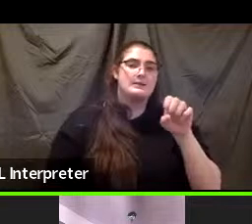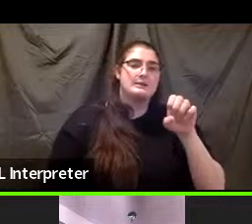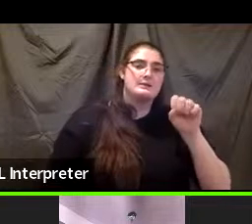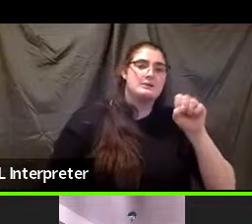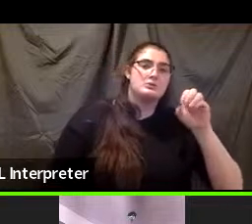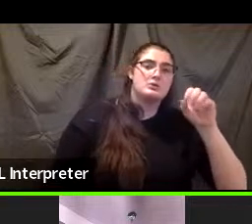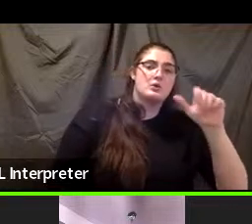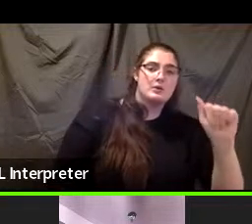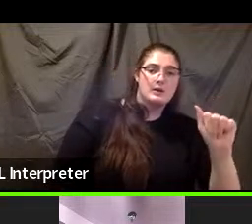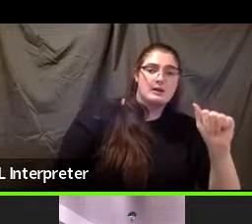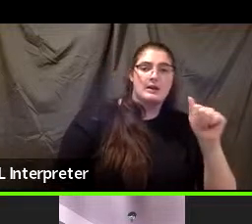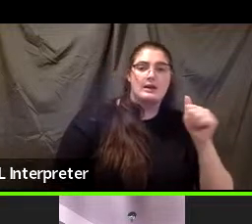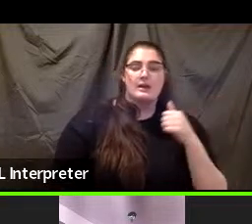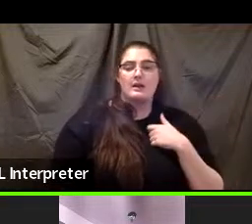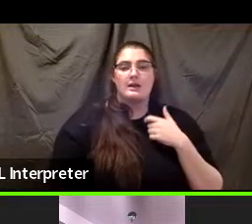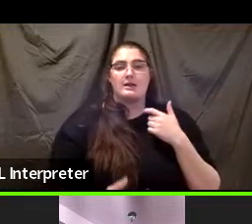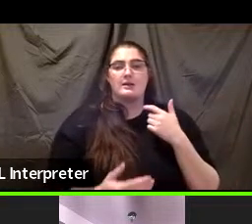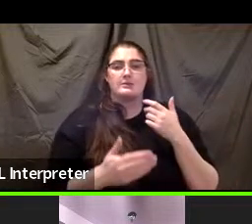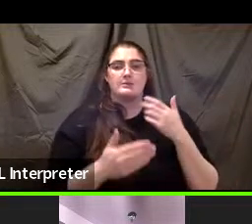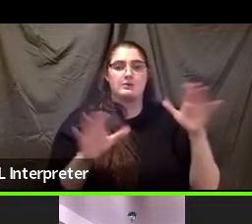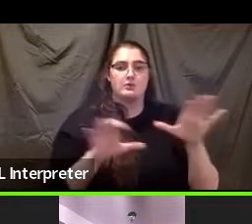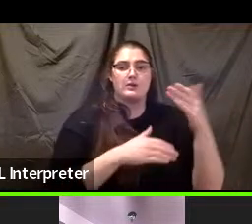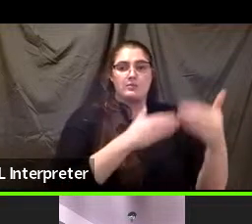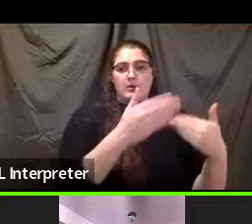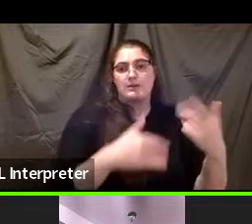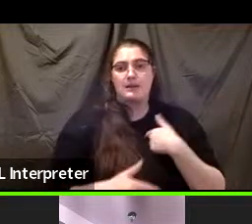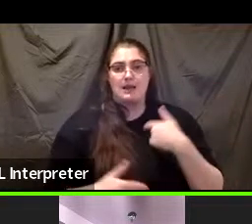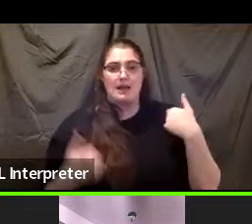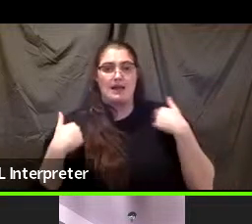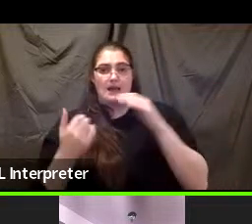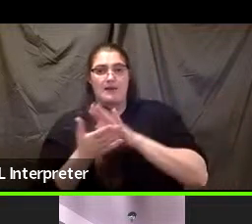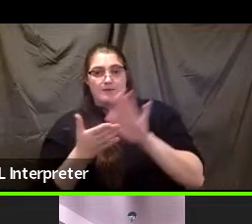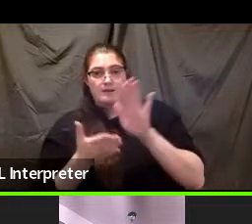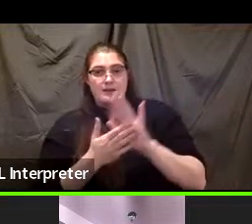their processes, and I have cleanups every week